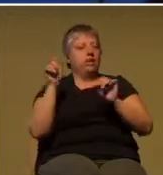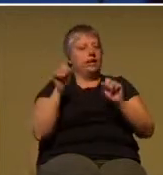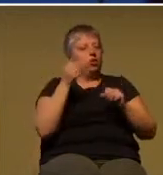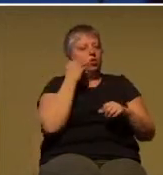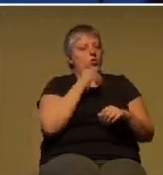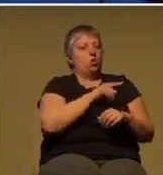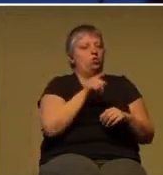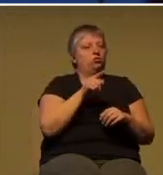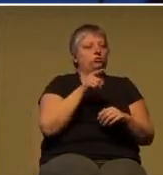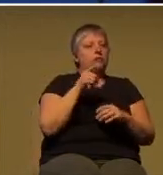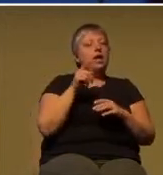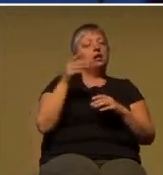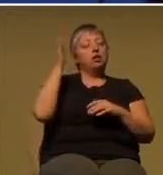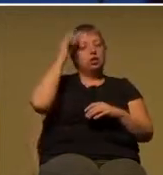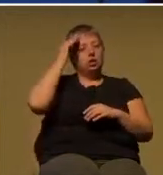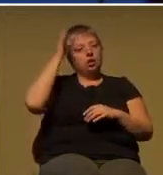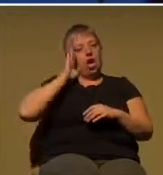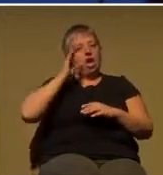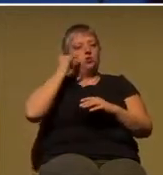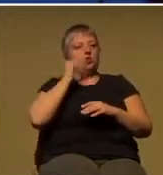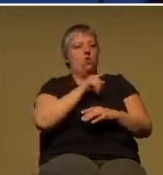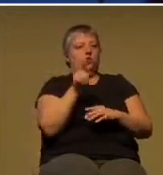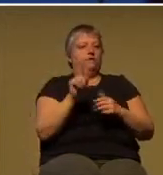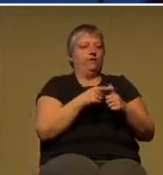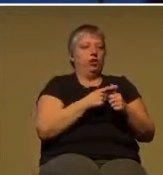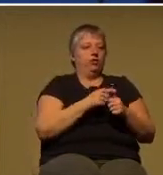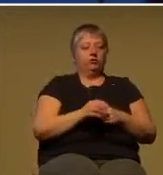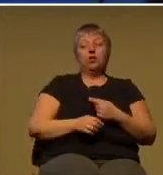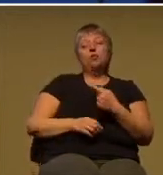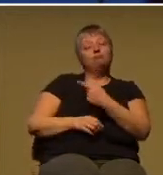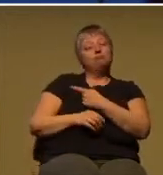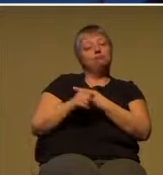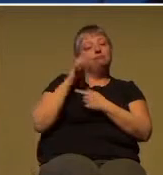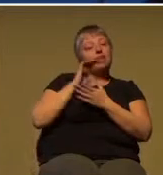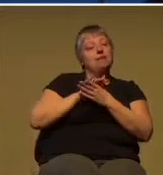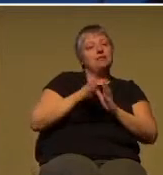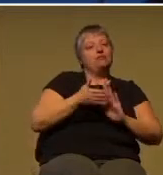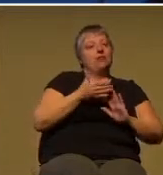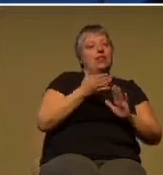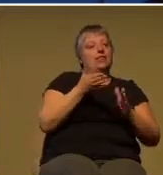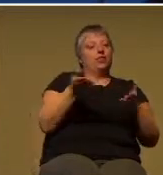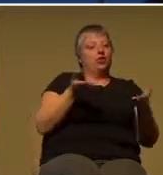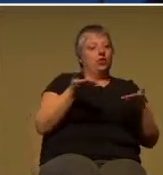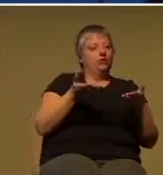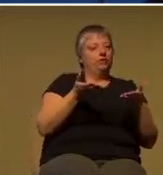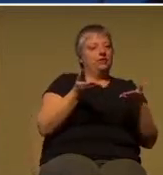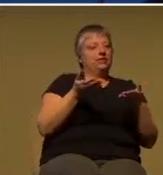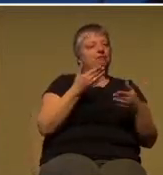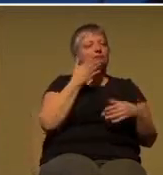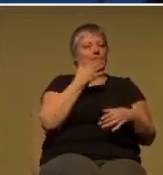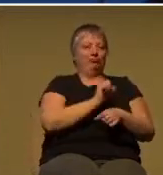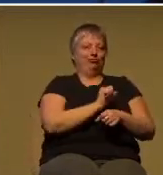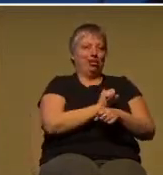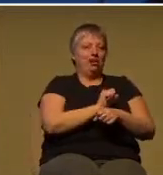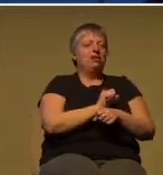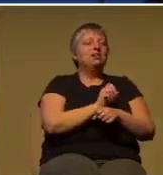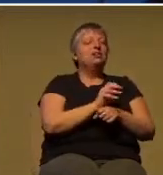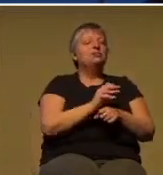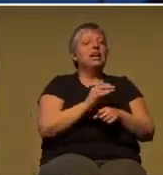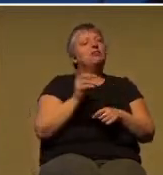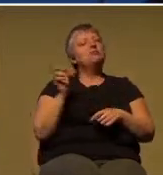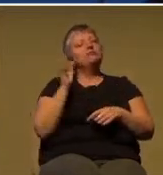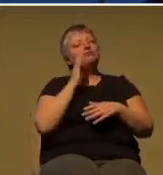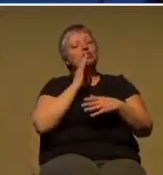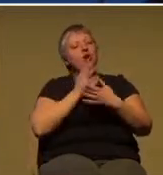So Stephen did a service. He did a very good job. And he also talked about prayer as he was doing his